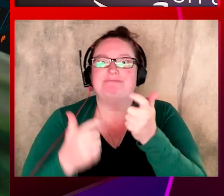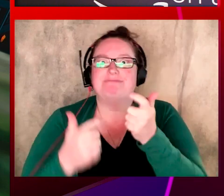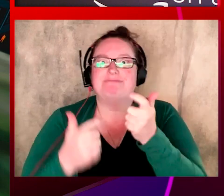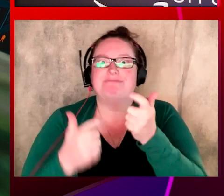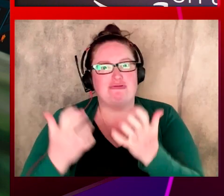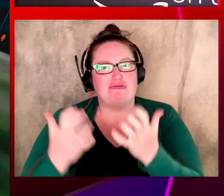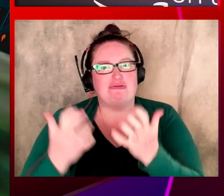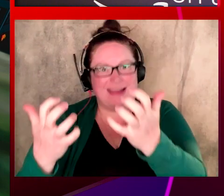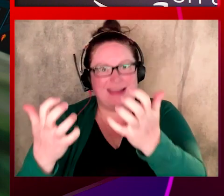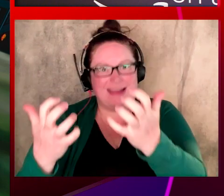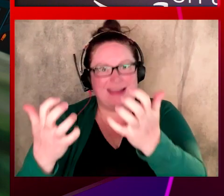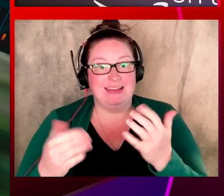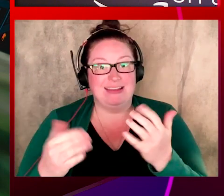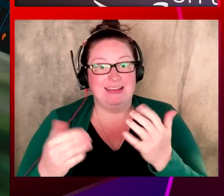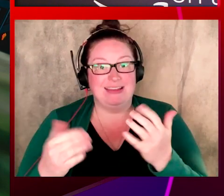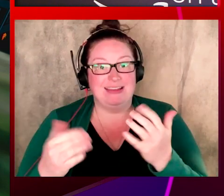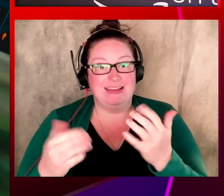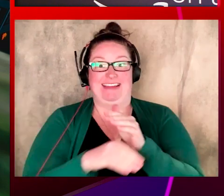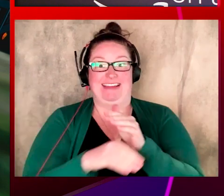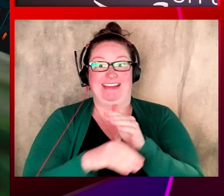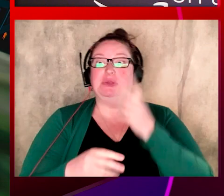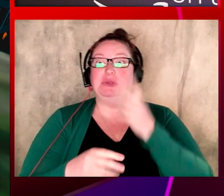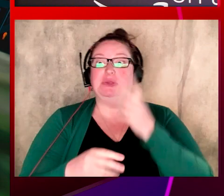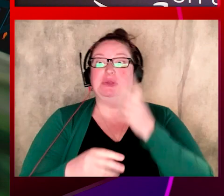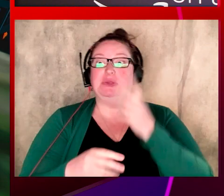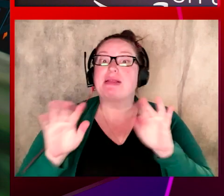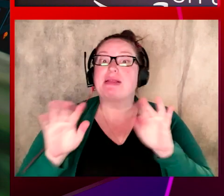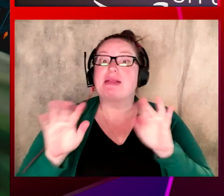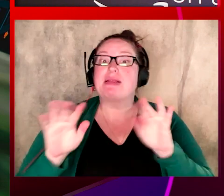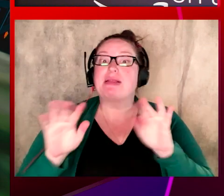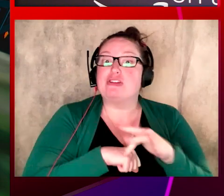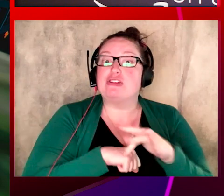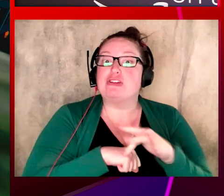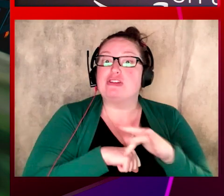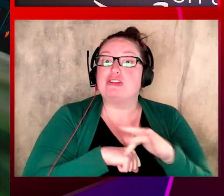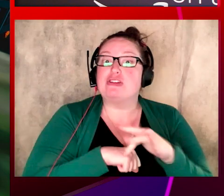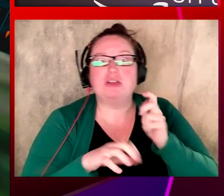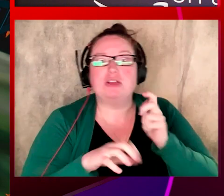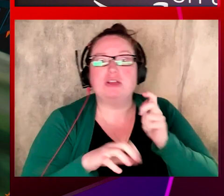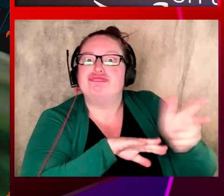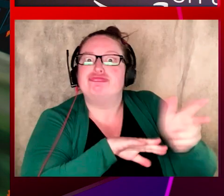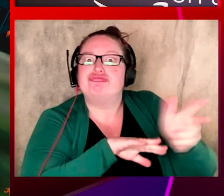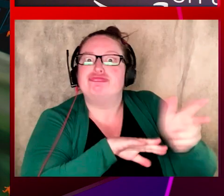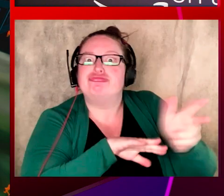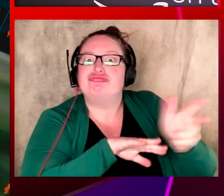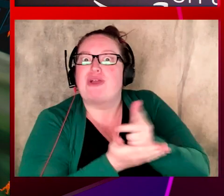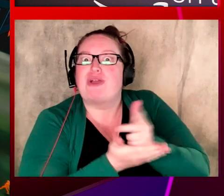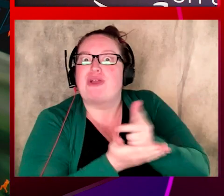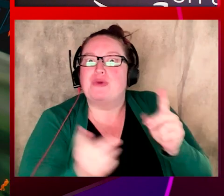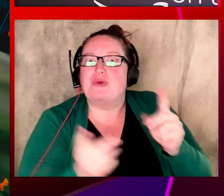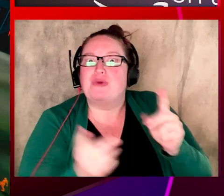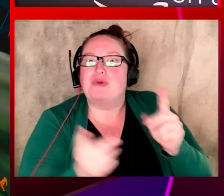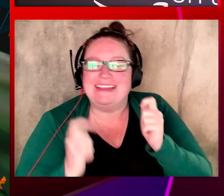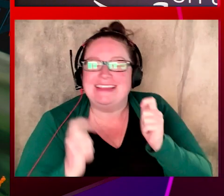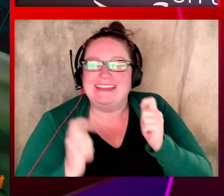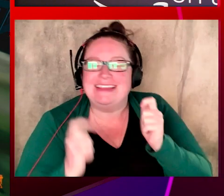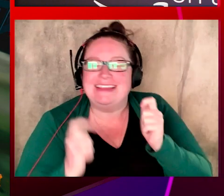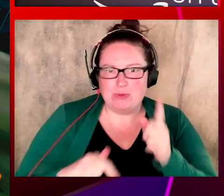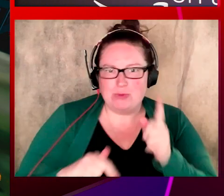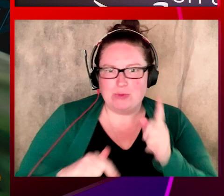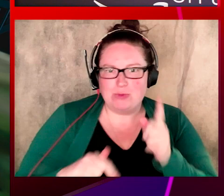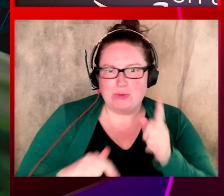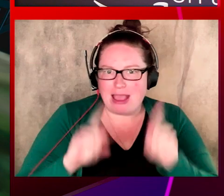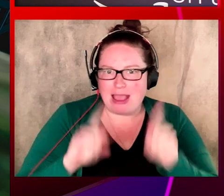night, and you see people leaving early because they want to get out of the parking garage quickly, right? It's a massive traffic jam. Which I never do that, and it ends up in a massive traffic jam, right?